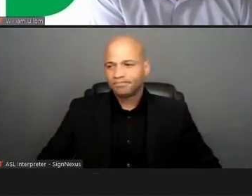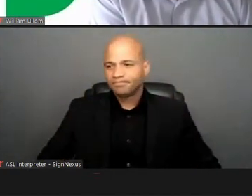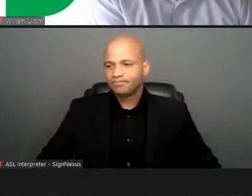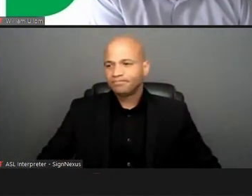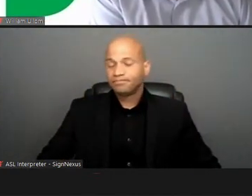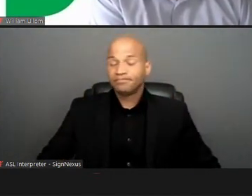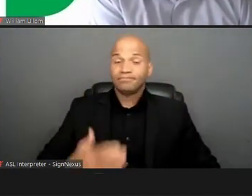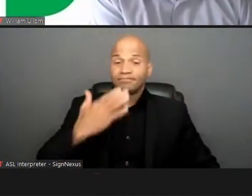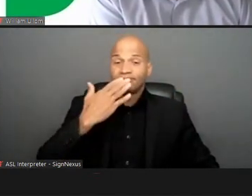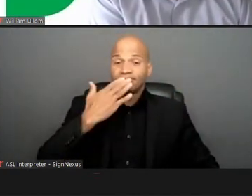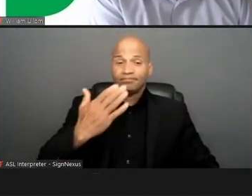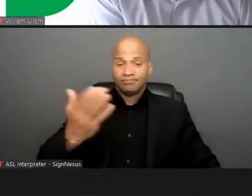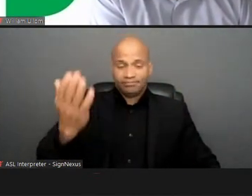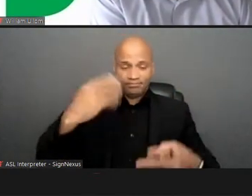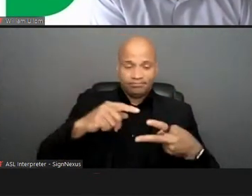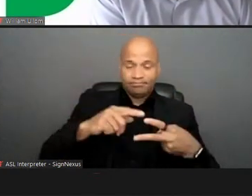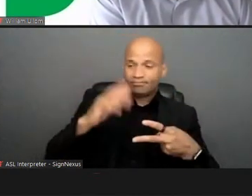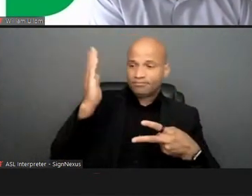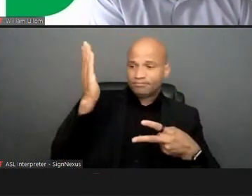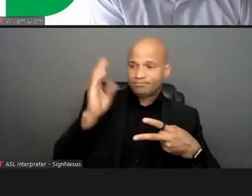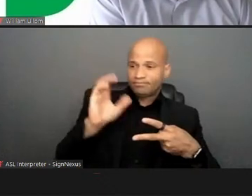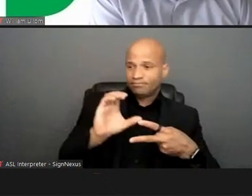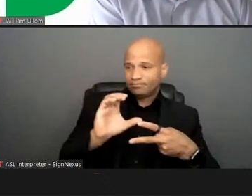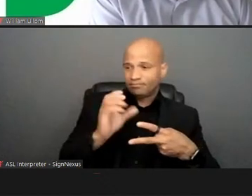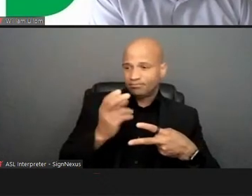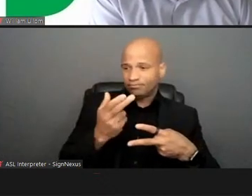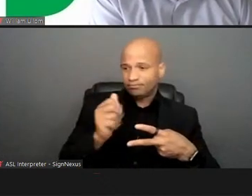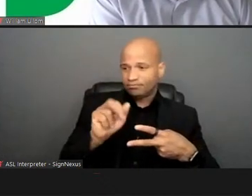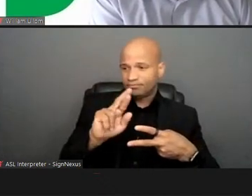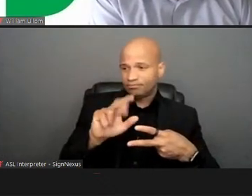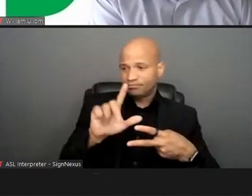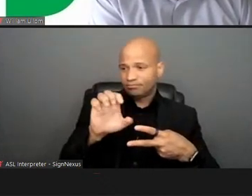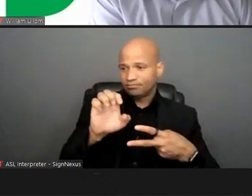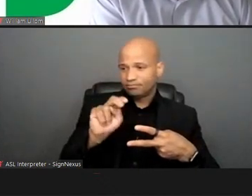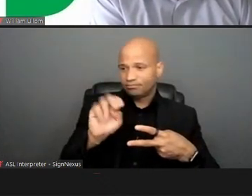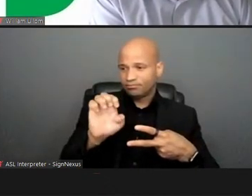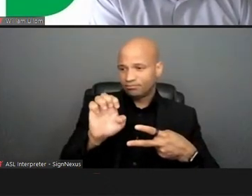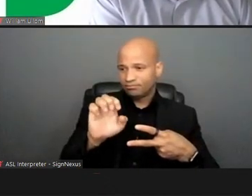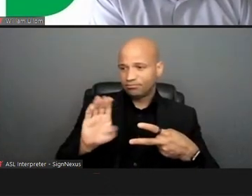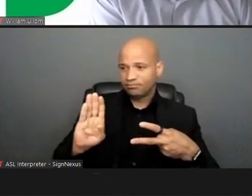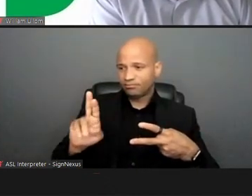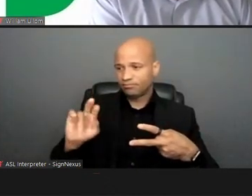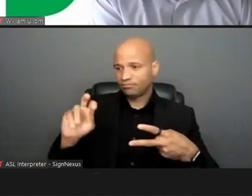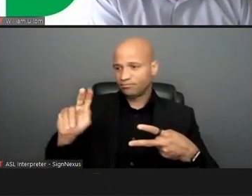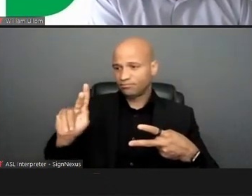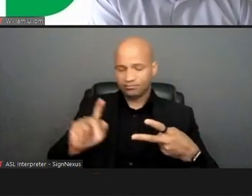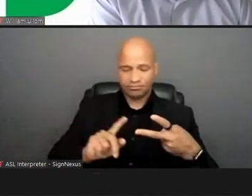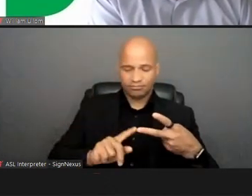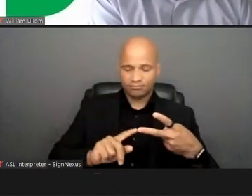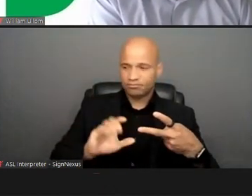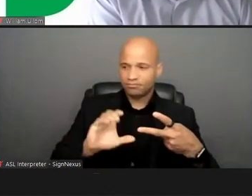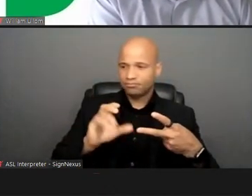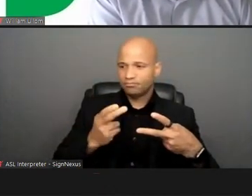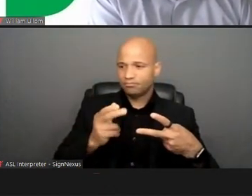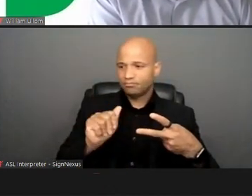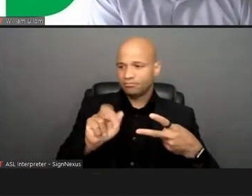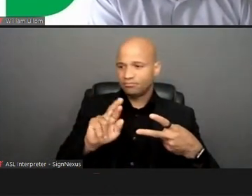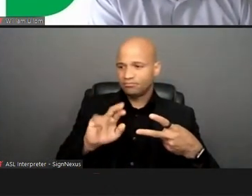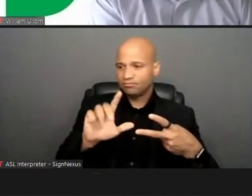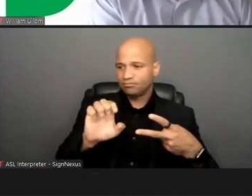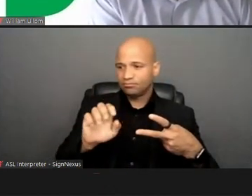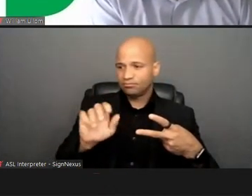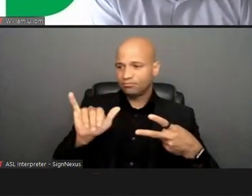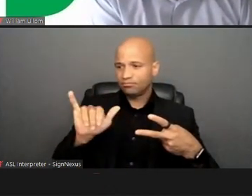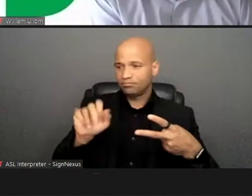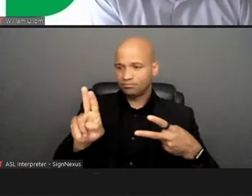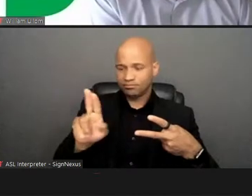thank you the next speaker is Charlene Burke followed by Charles U the next speaker is Charles